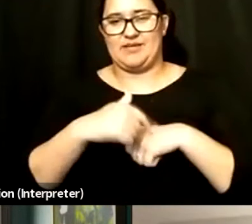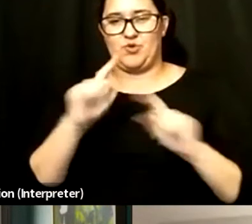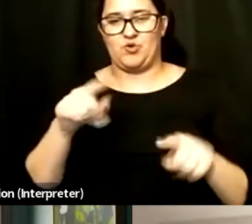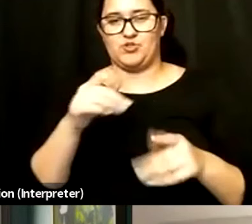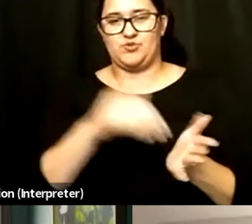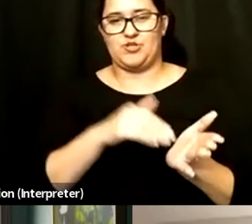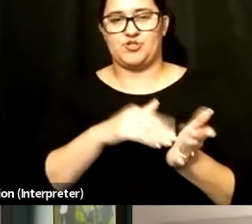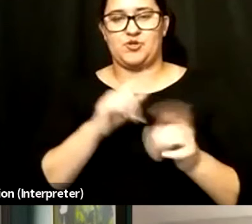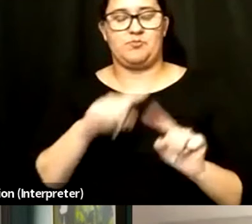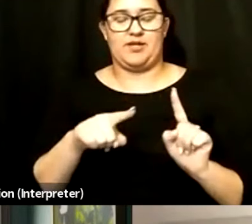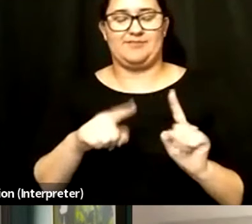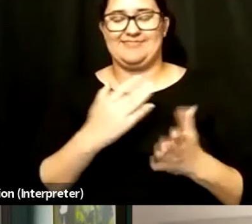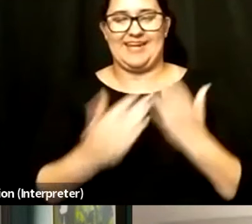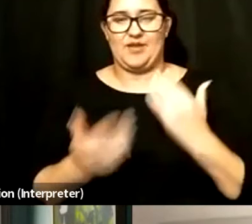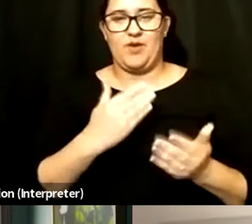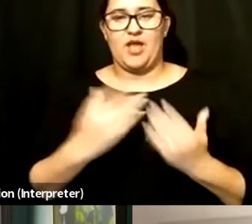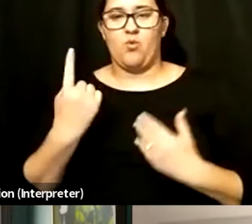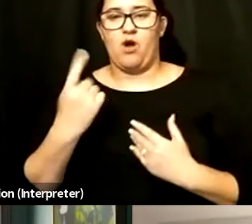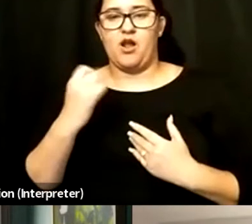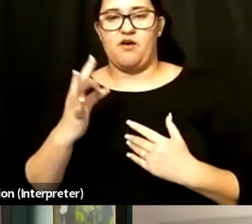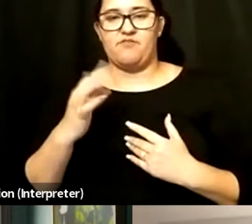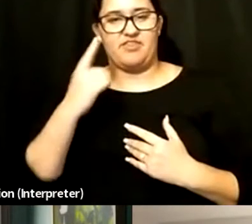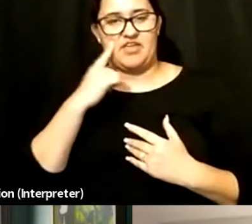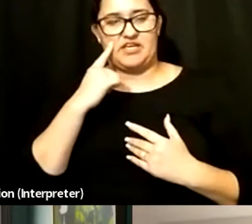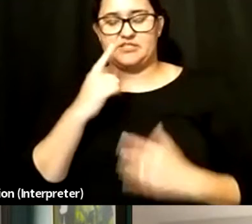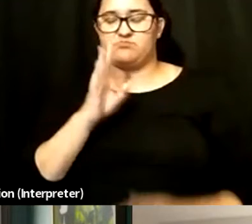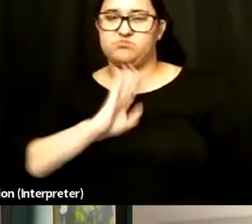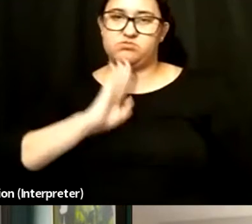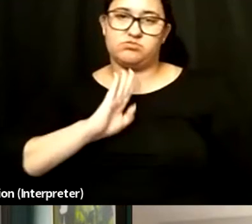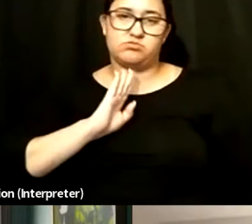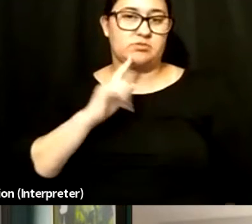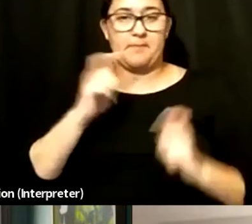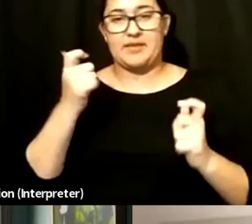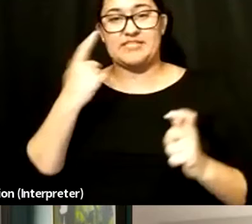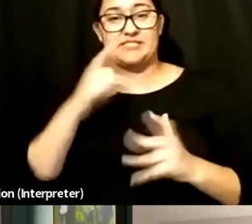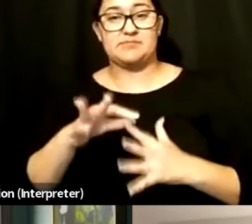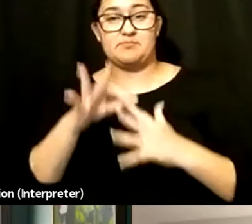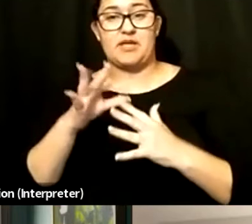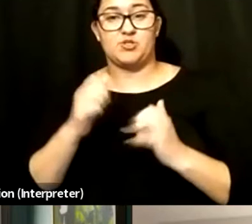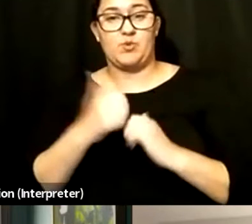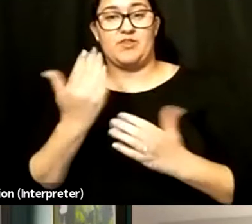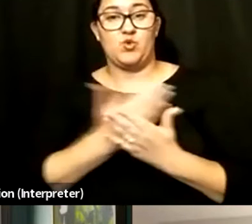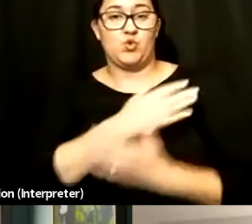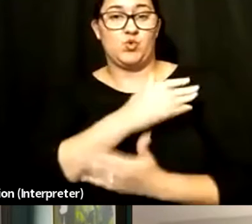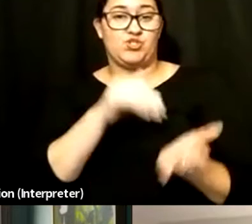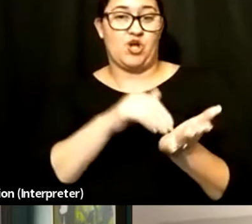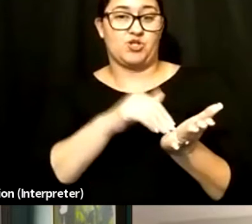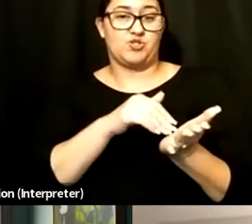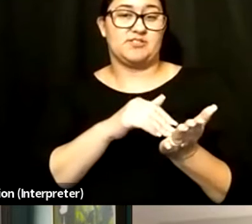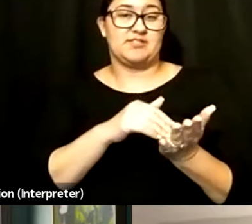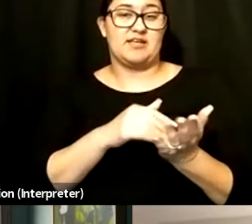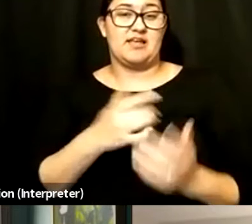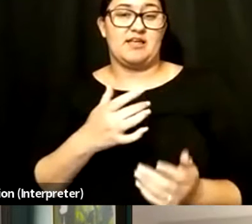some of the biggest ones that are really like infuriating that happen constantly, especially with new doctors or new physicians, is It's kind of like a mix